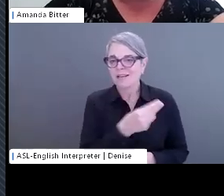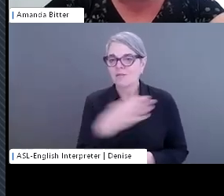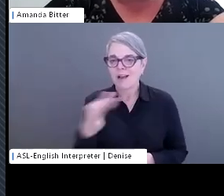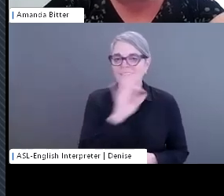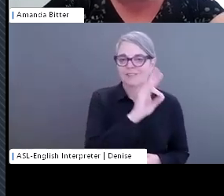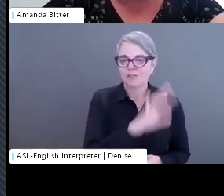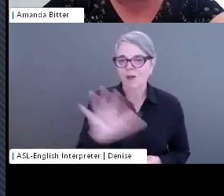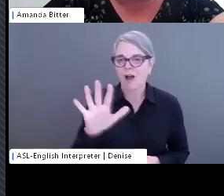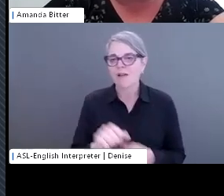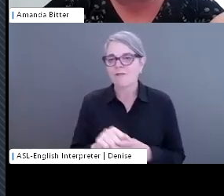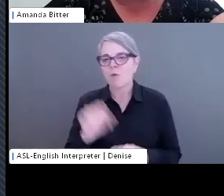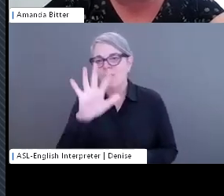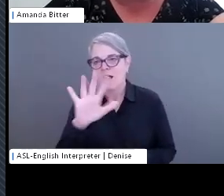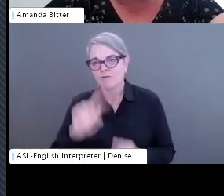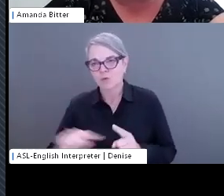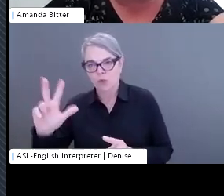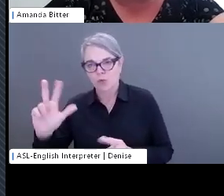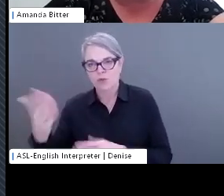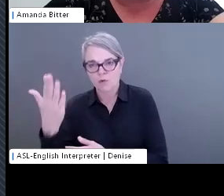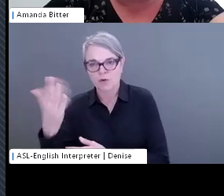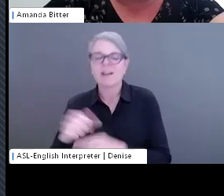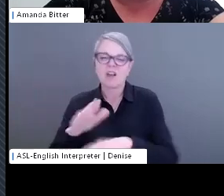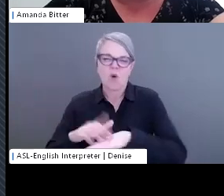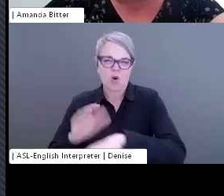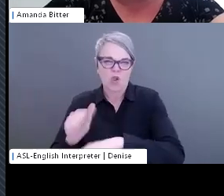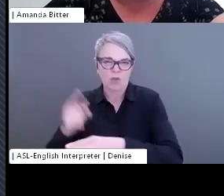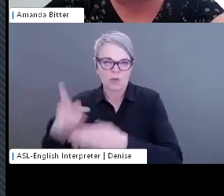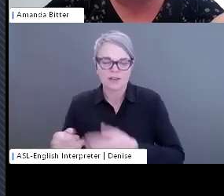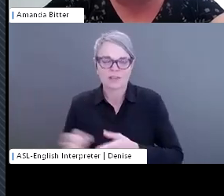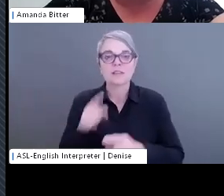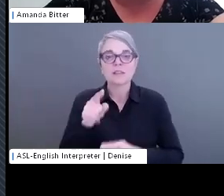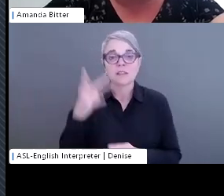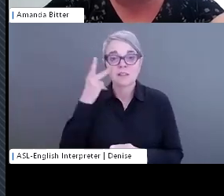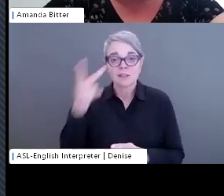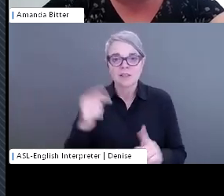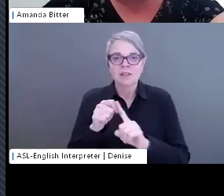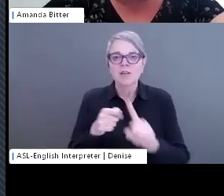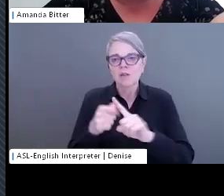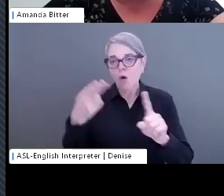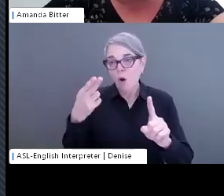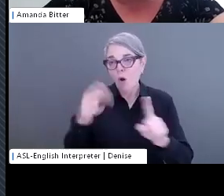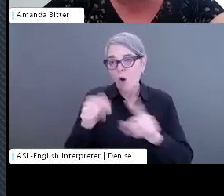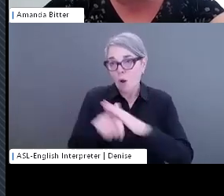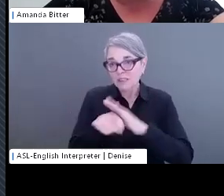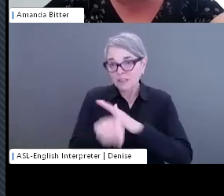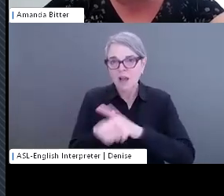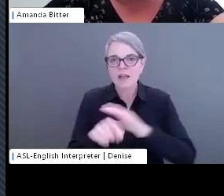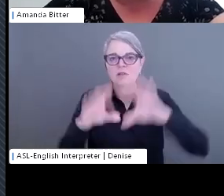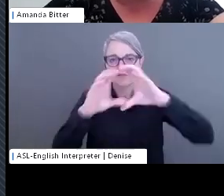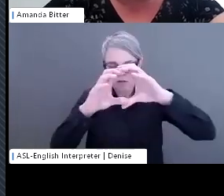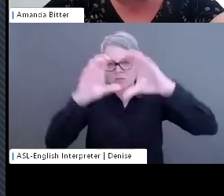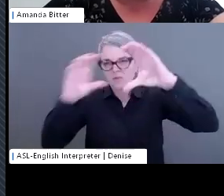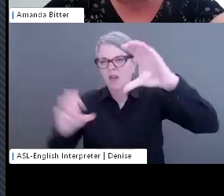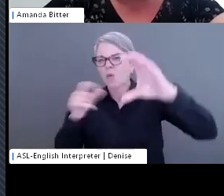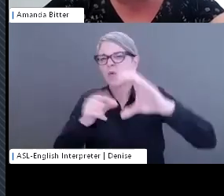the offenses that we see in my unit. So you see there, homicide, that would actually go to the homicide unit. I'm going to go over a case later